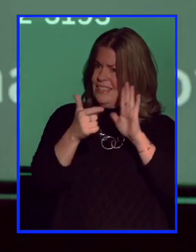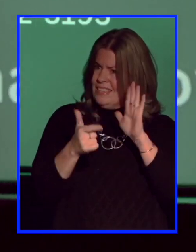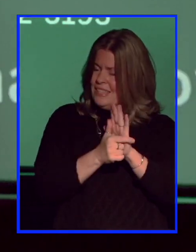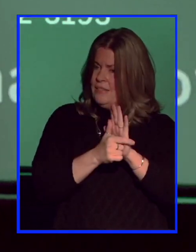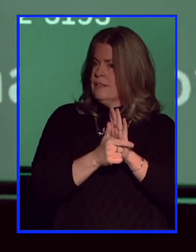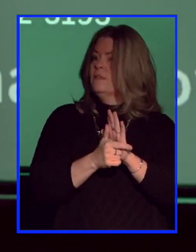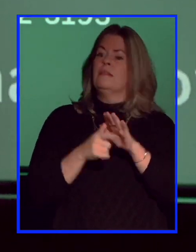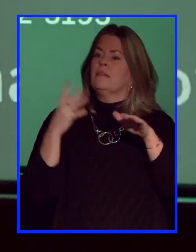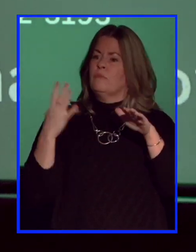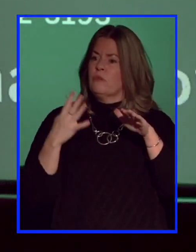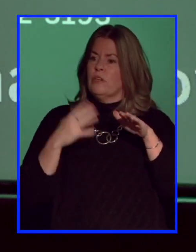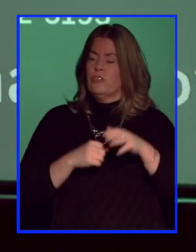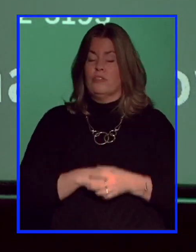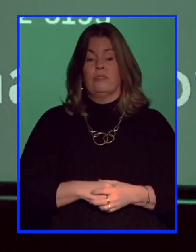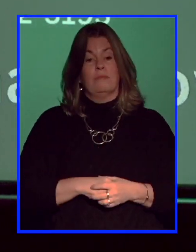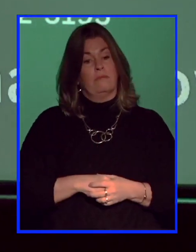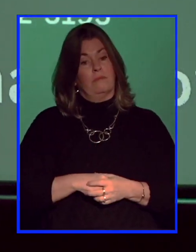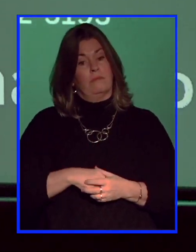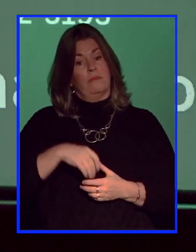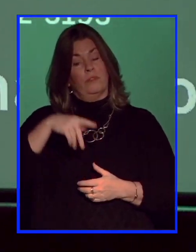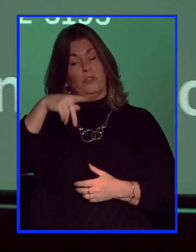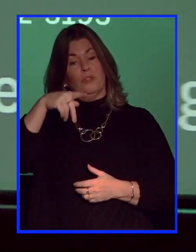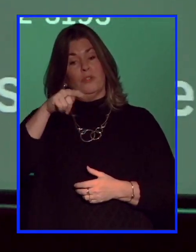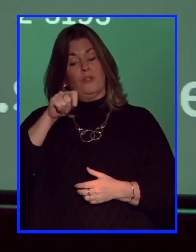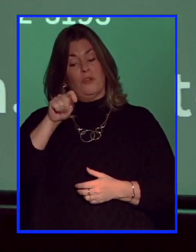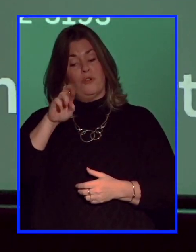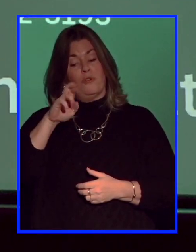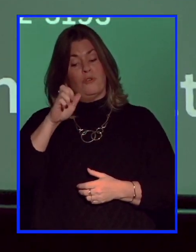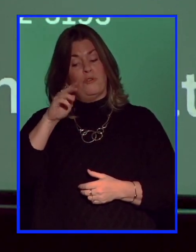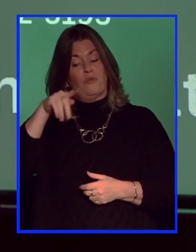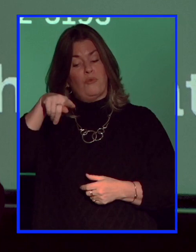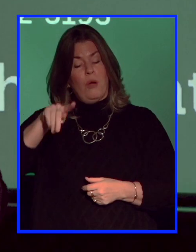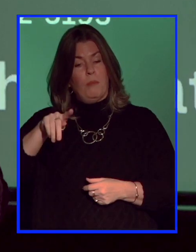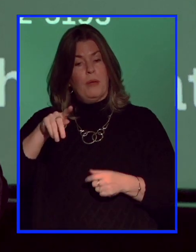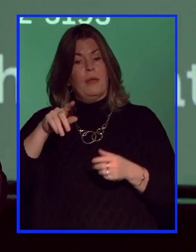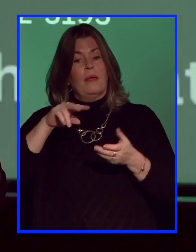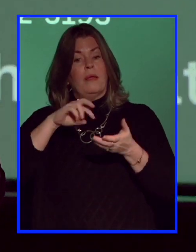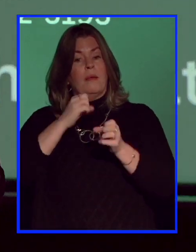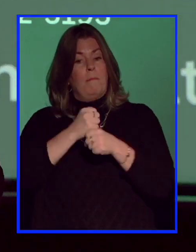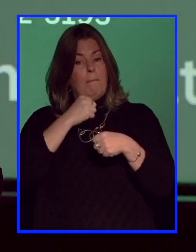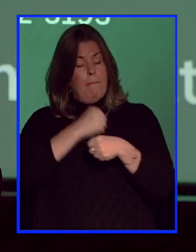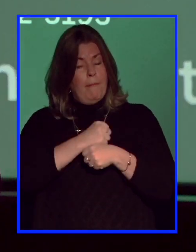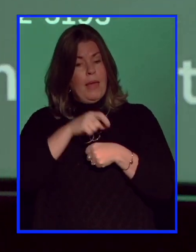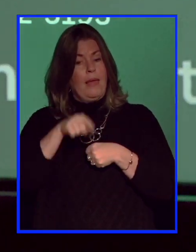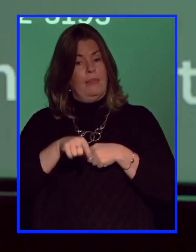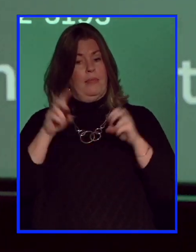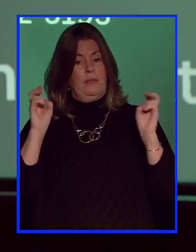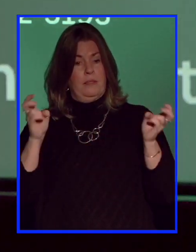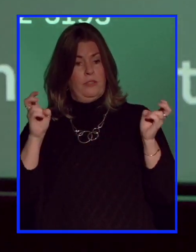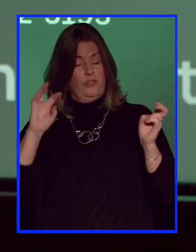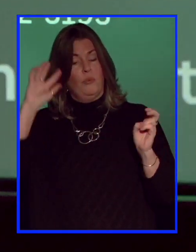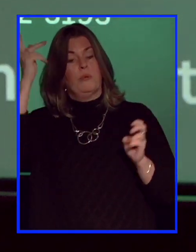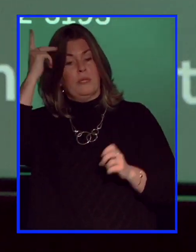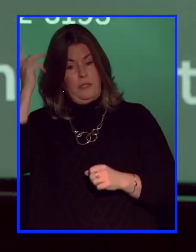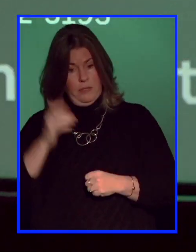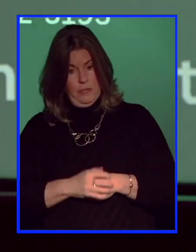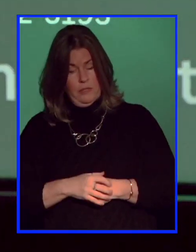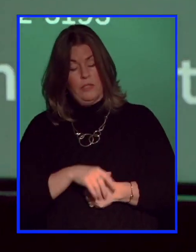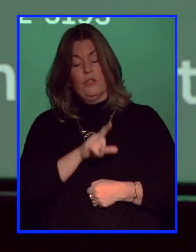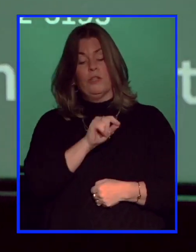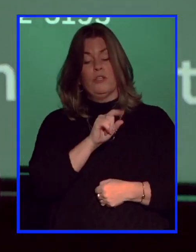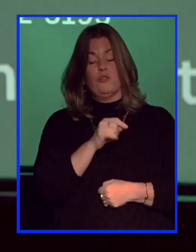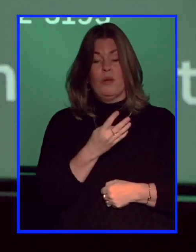Trump politicized the issue. When we had an opportunity in 2014 to vote